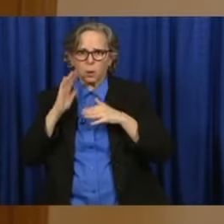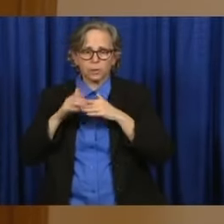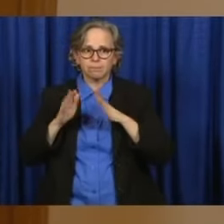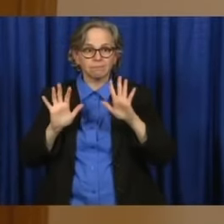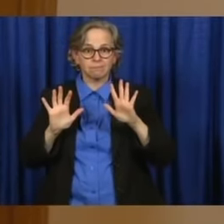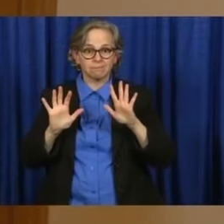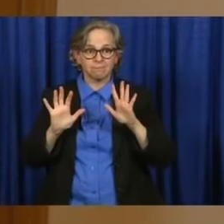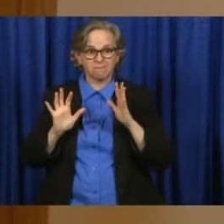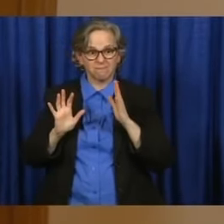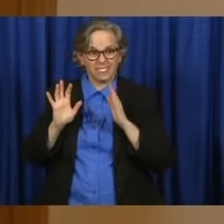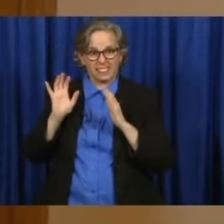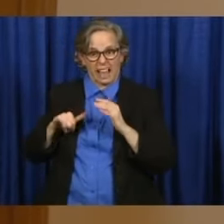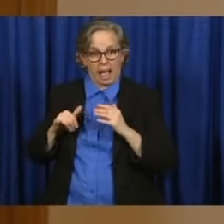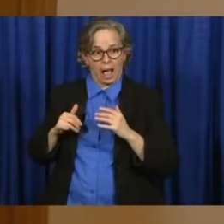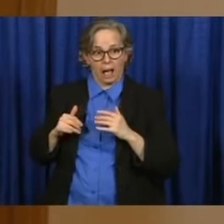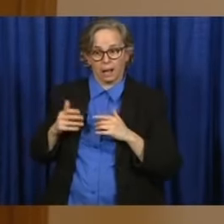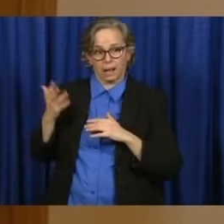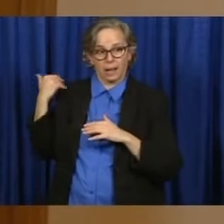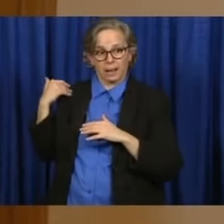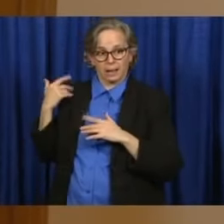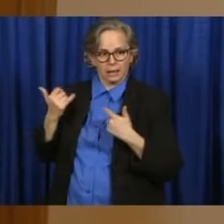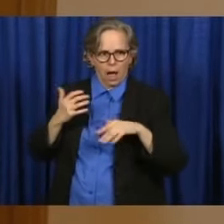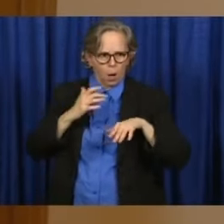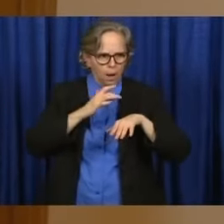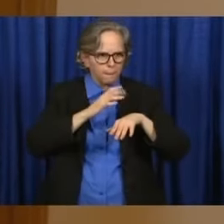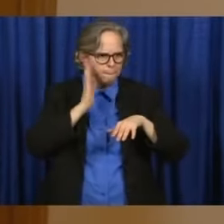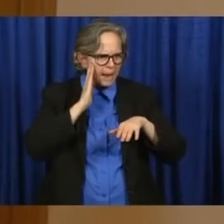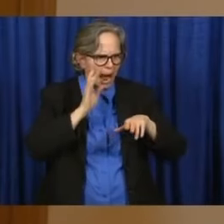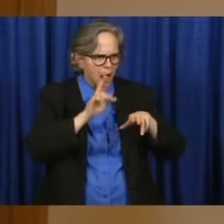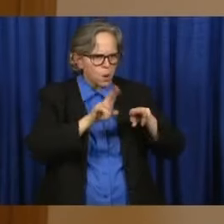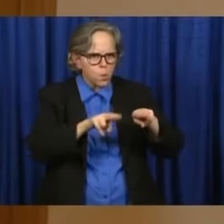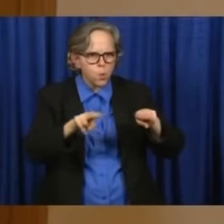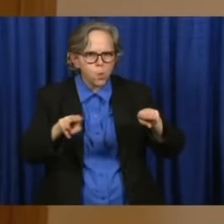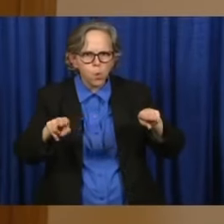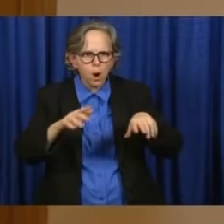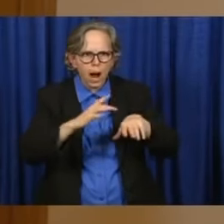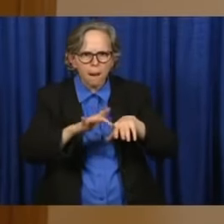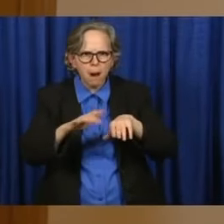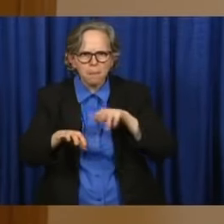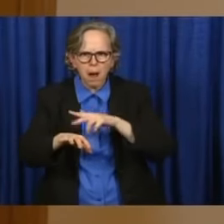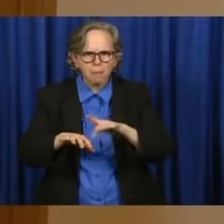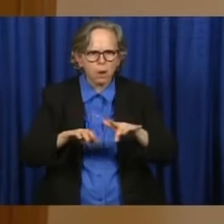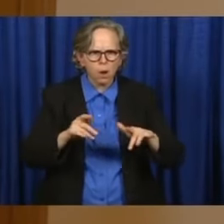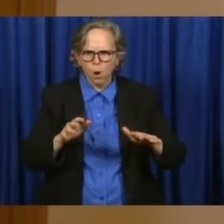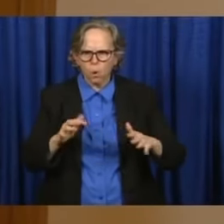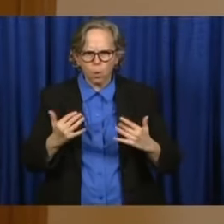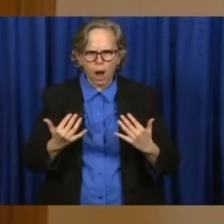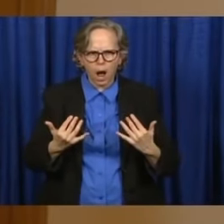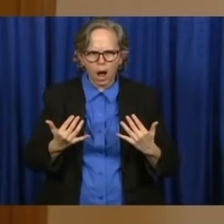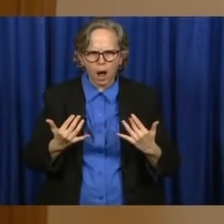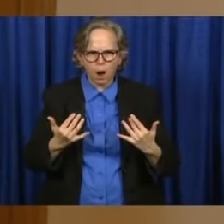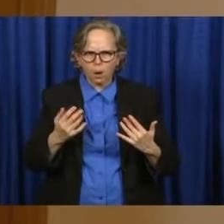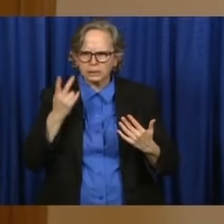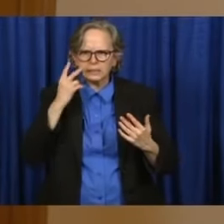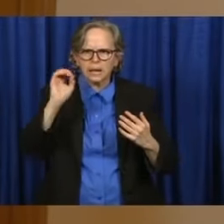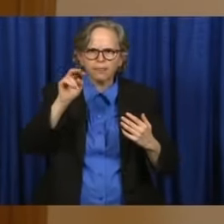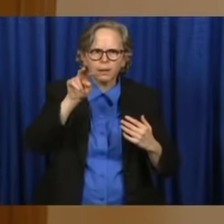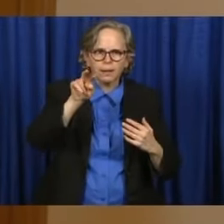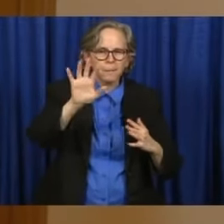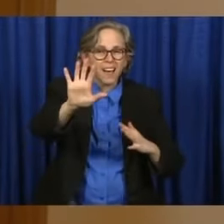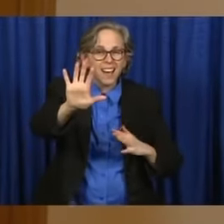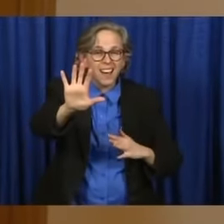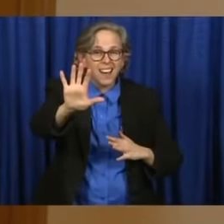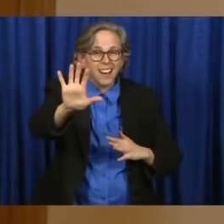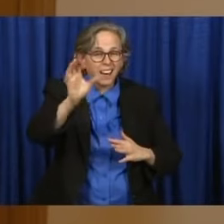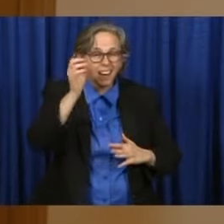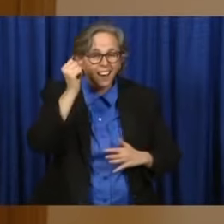like you're waiting. There's nothing you can see, but everything about this lags a couple weeks behind, and you have to make